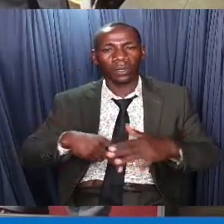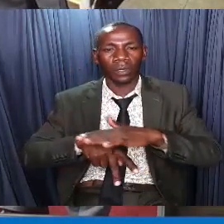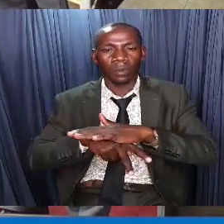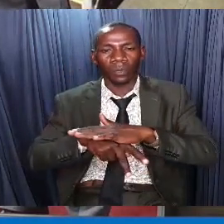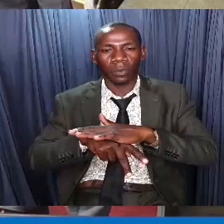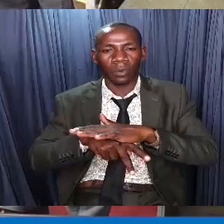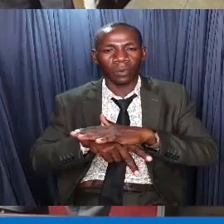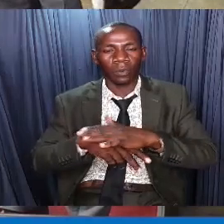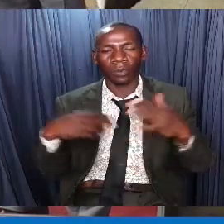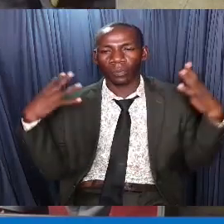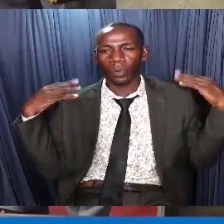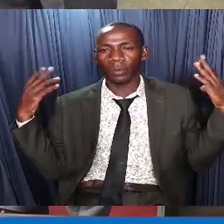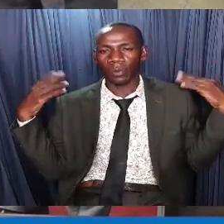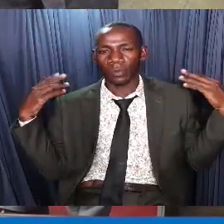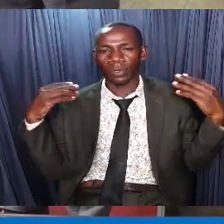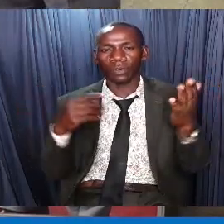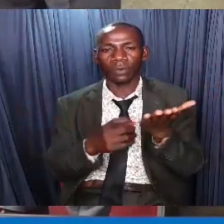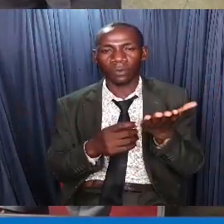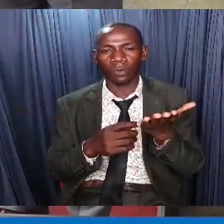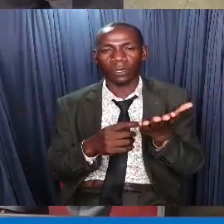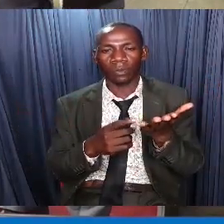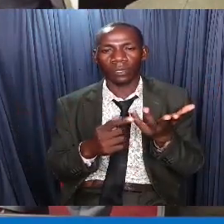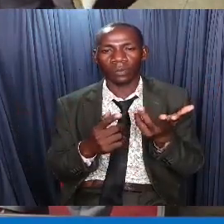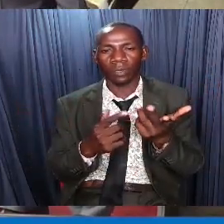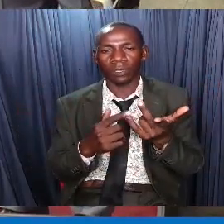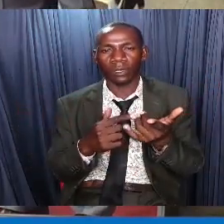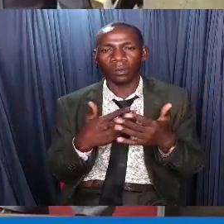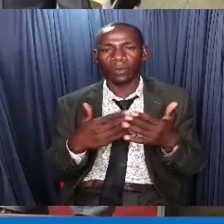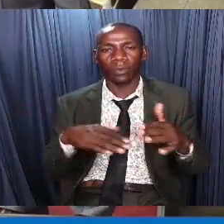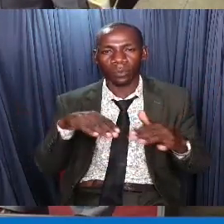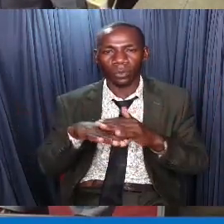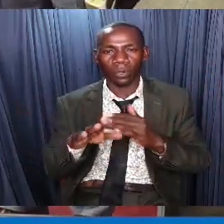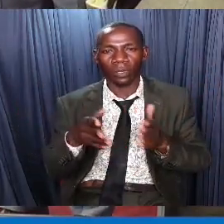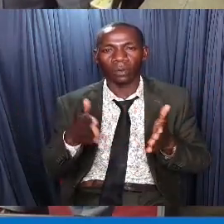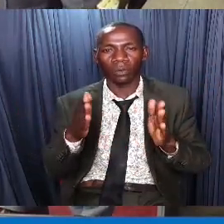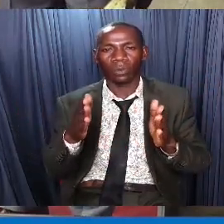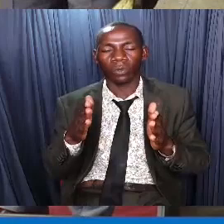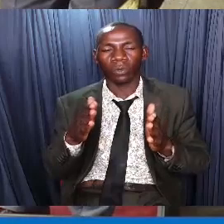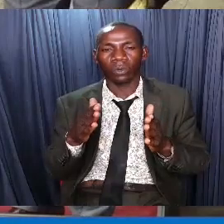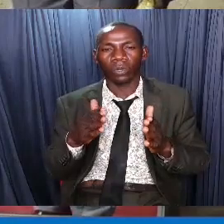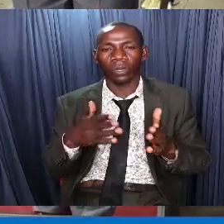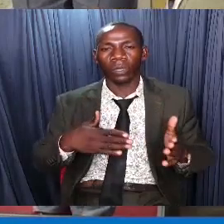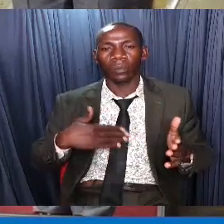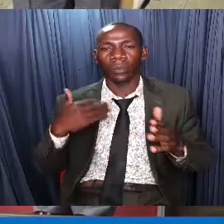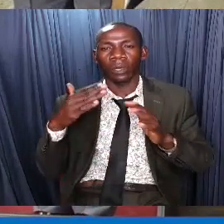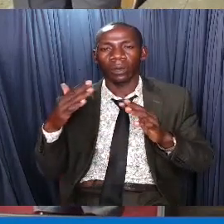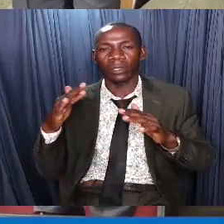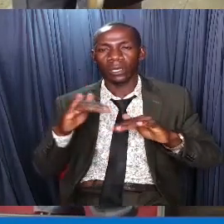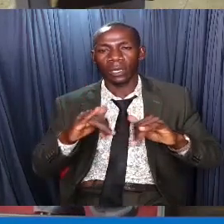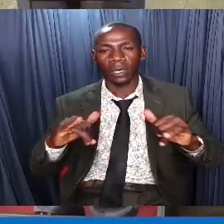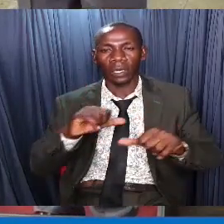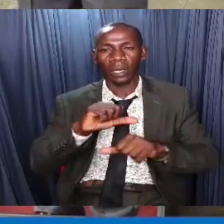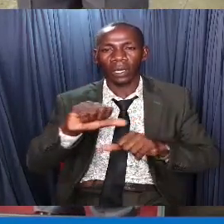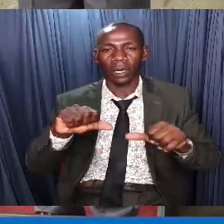hapo tunafanya mazoezi ya hesabu. In the neighboring primary school, mathematics. Anaambia kabla ujaenda huko. He says before you go to school. Nyumba yangu hii nilimia. My school,